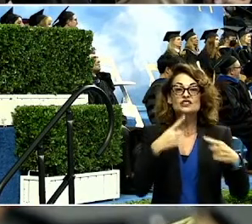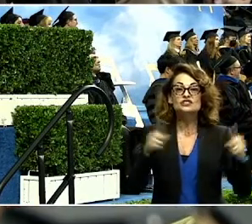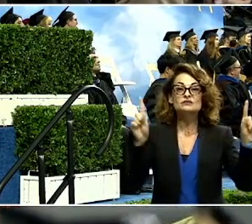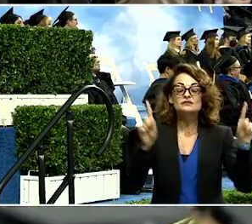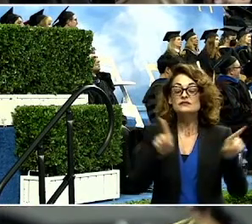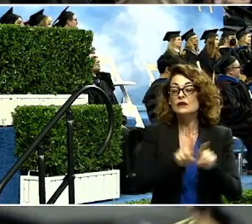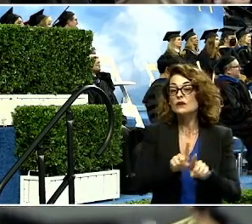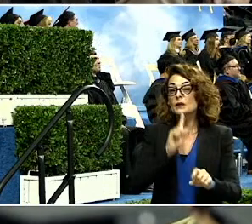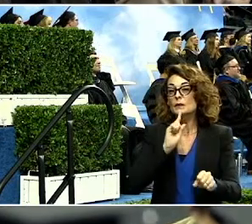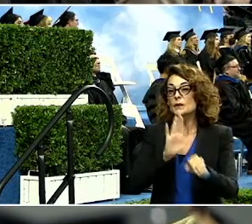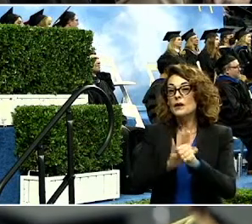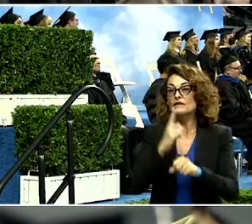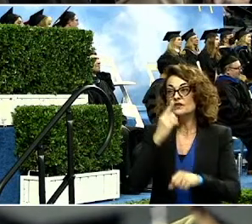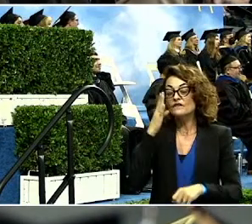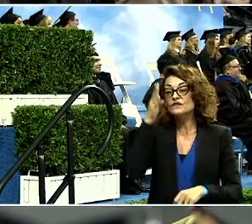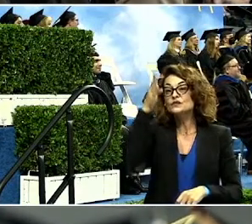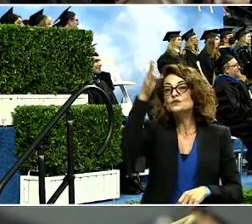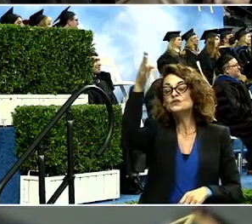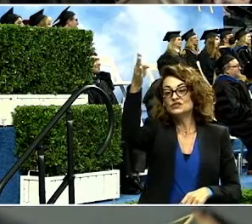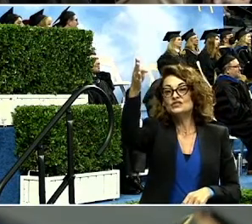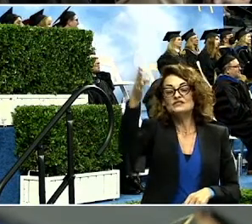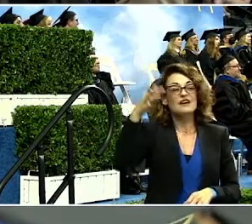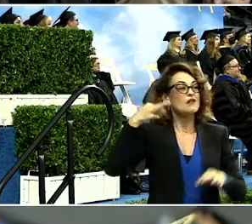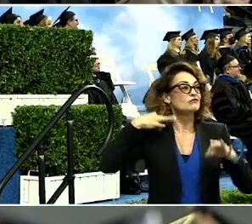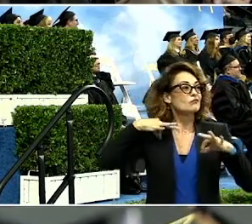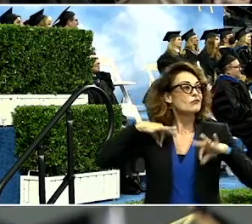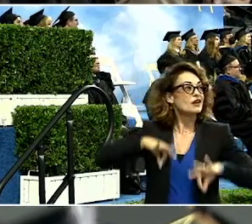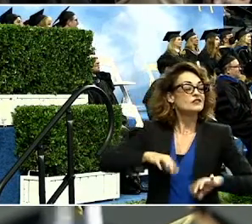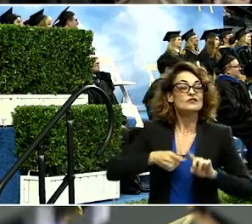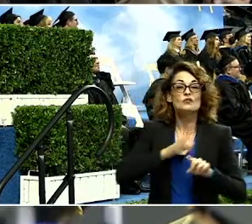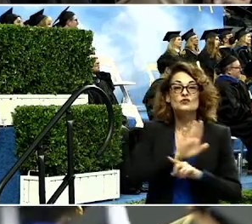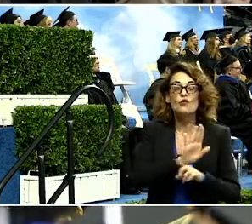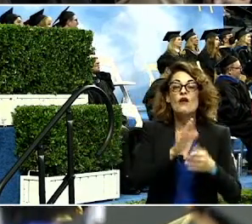promise of a future that benefits from your